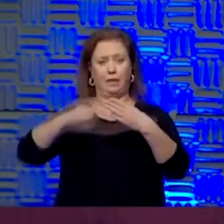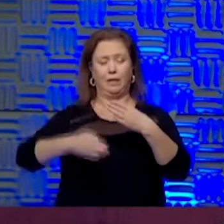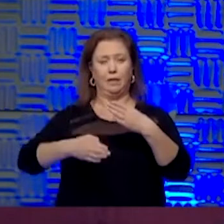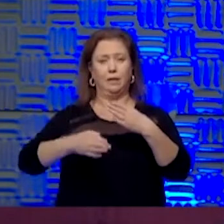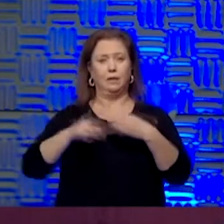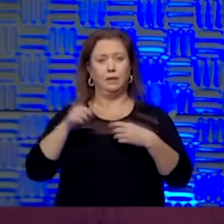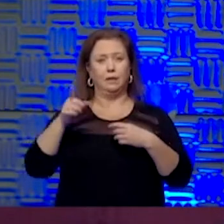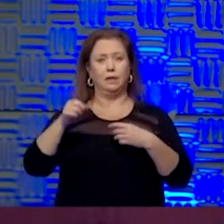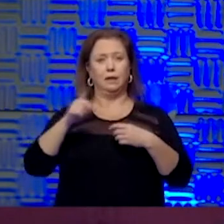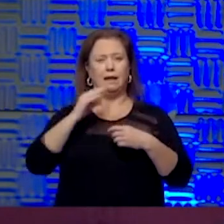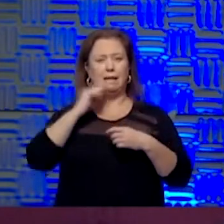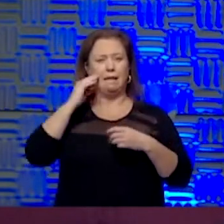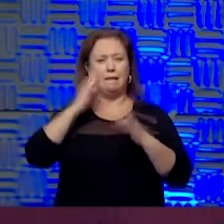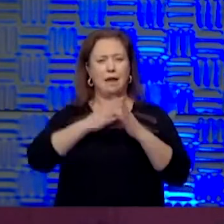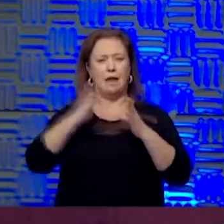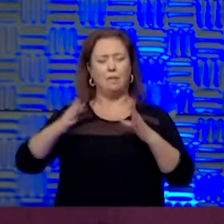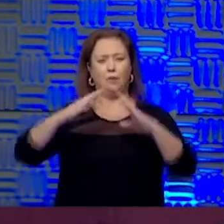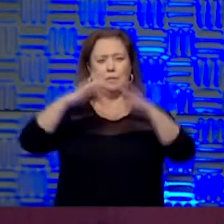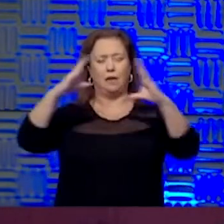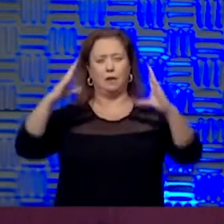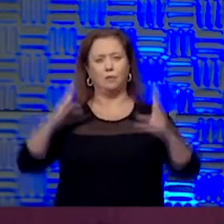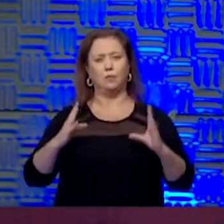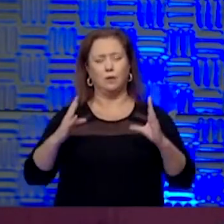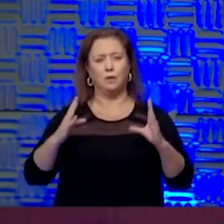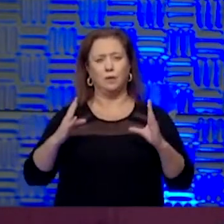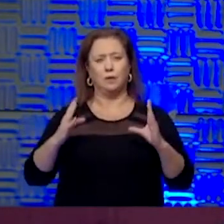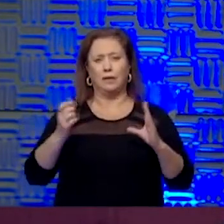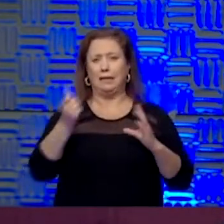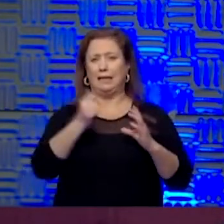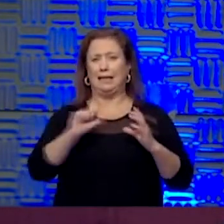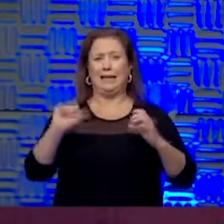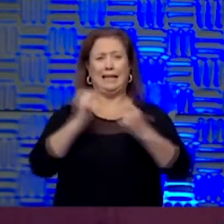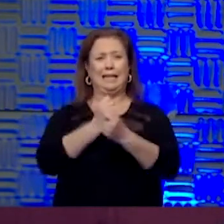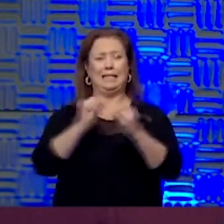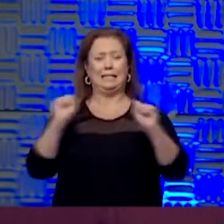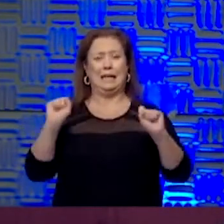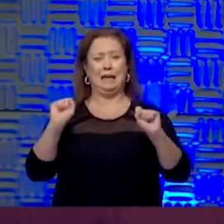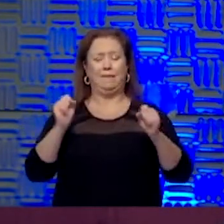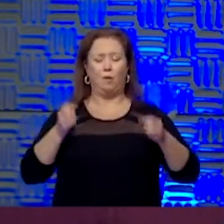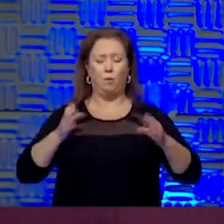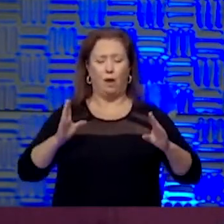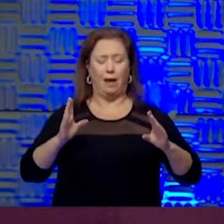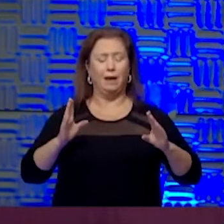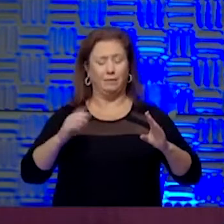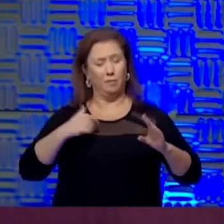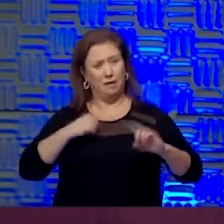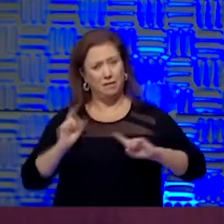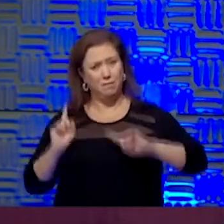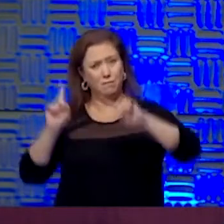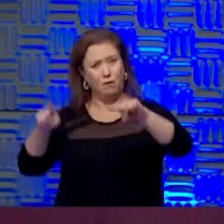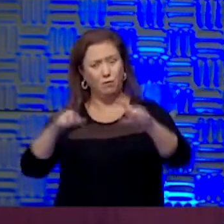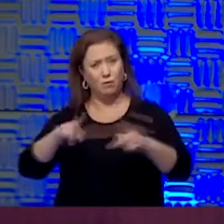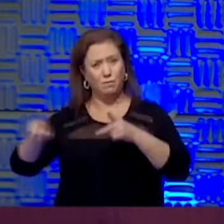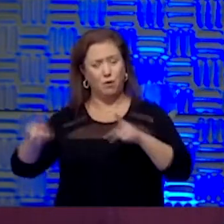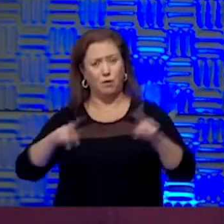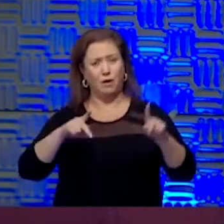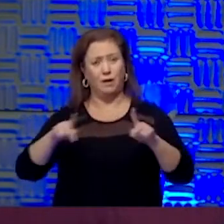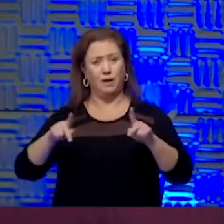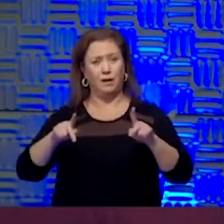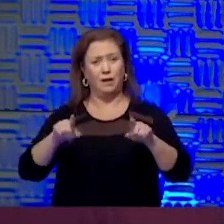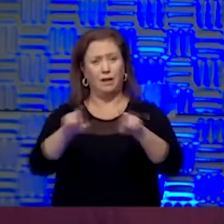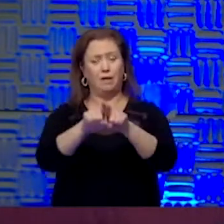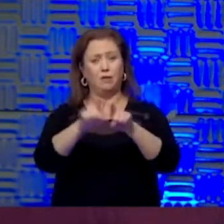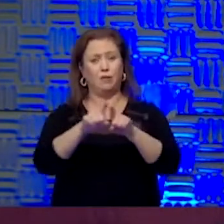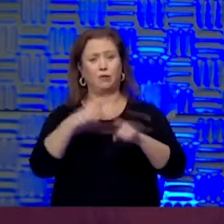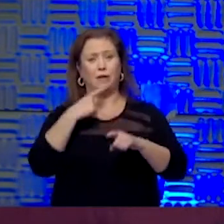at a neighbor's house. Is there any safe way for me to attend? And should I tell my